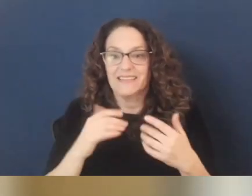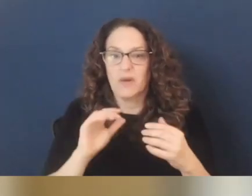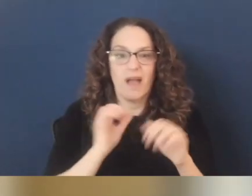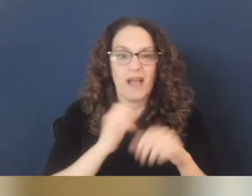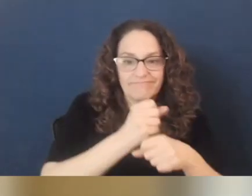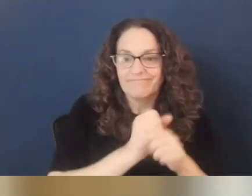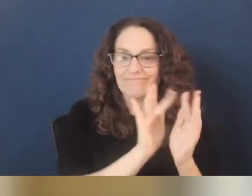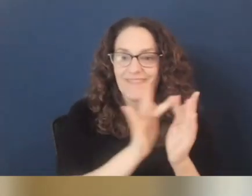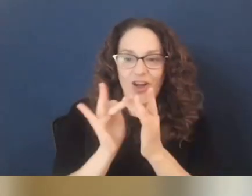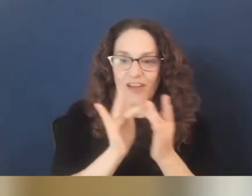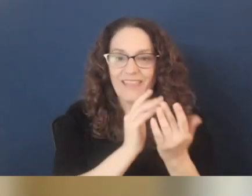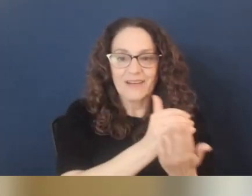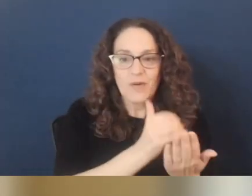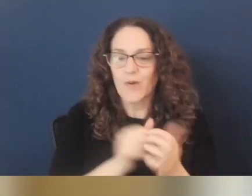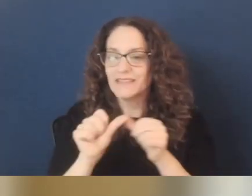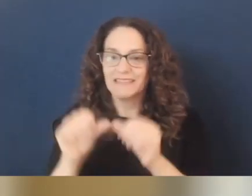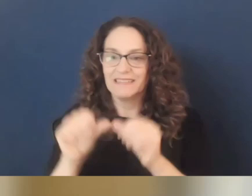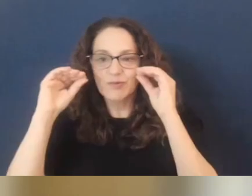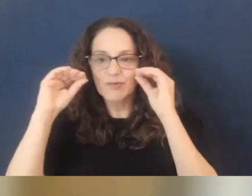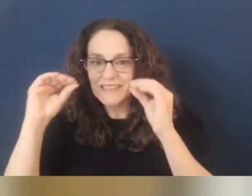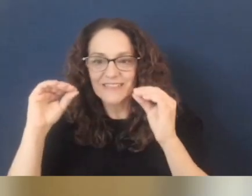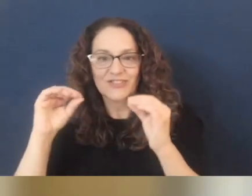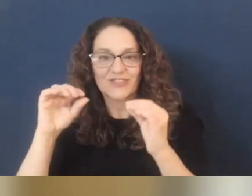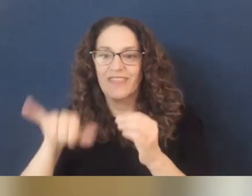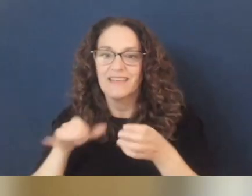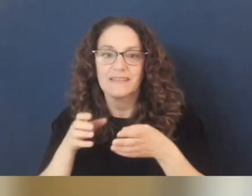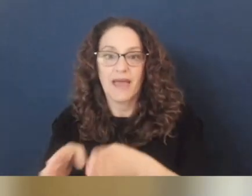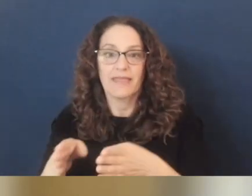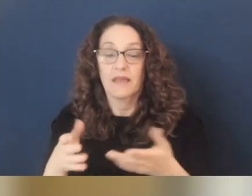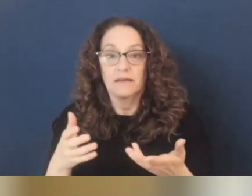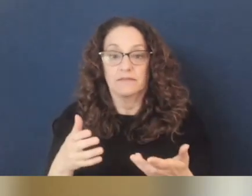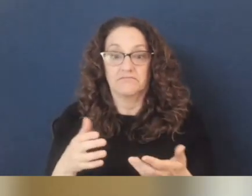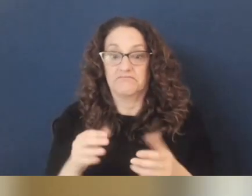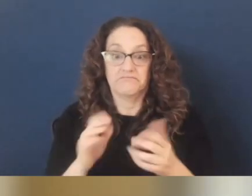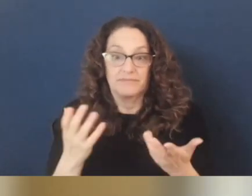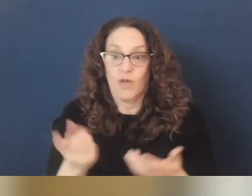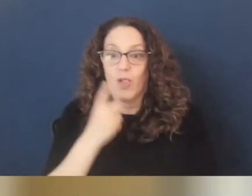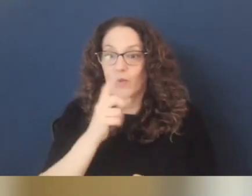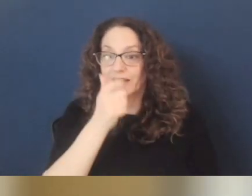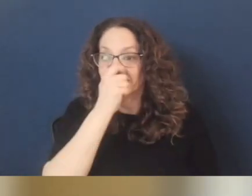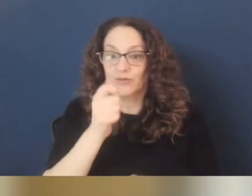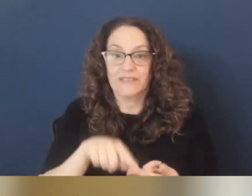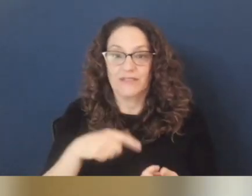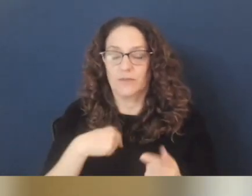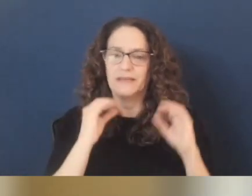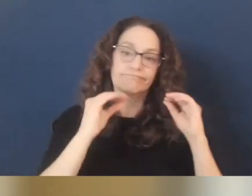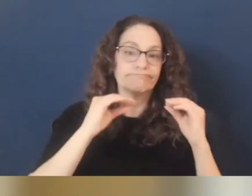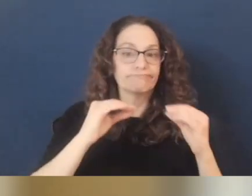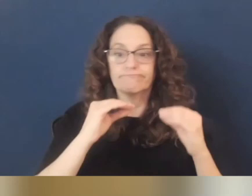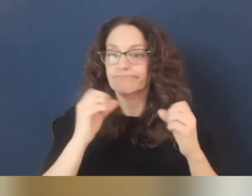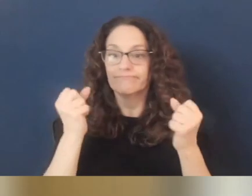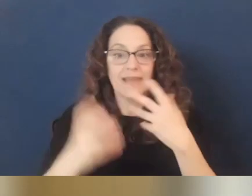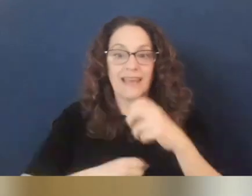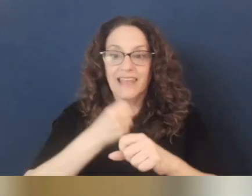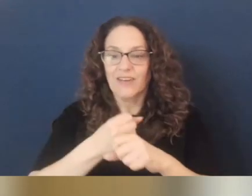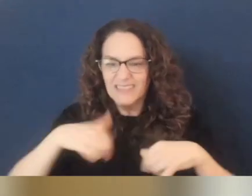course and kept teaching it. And it remained interesting to me, mm-hmm. even after teaching it for quite a long